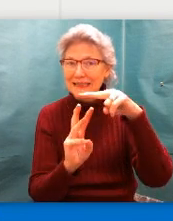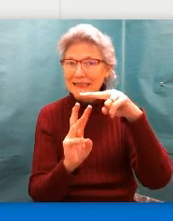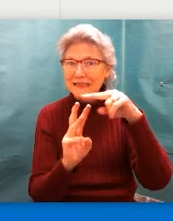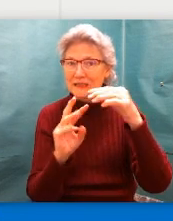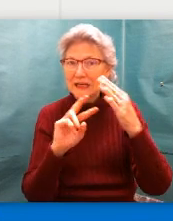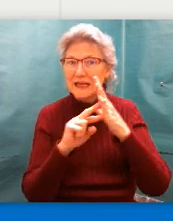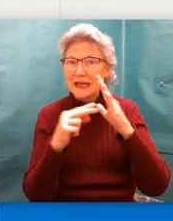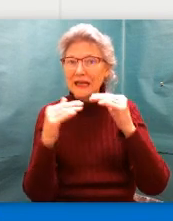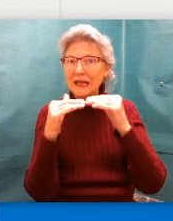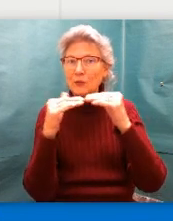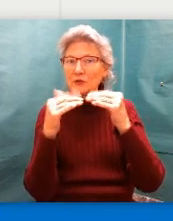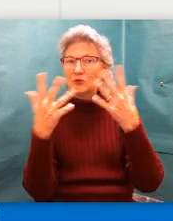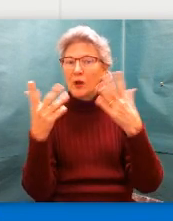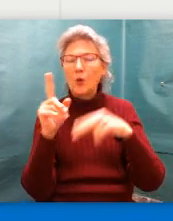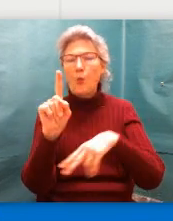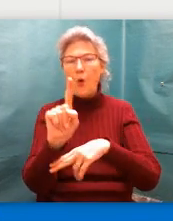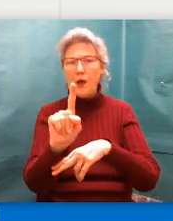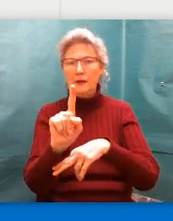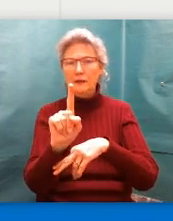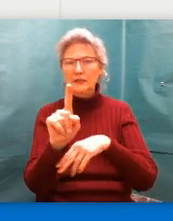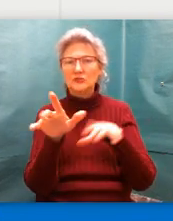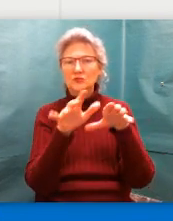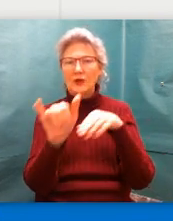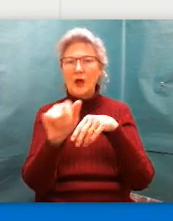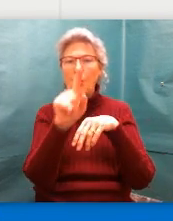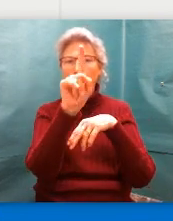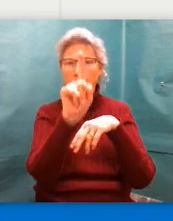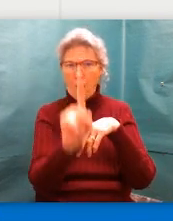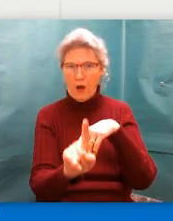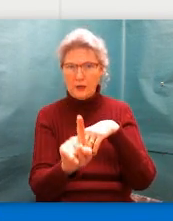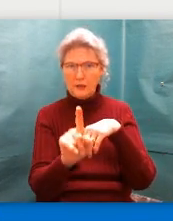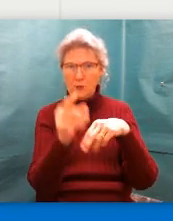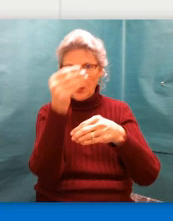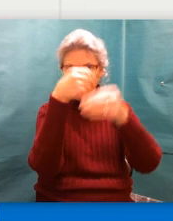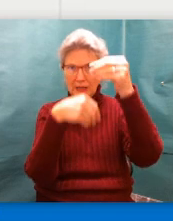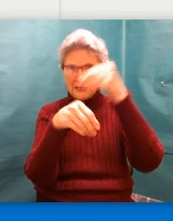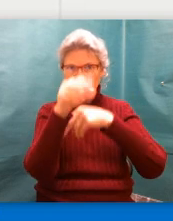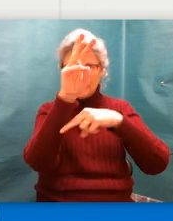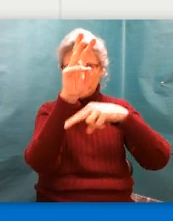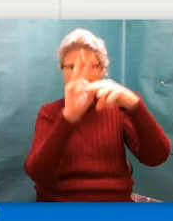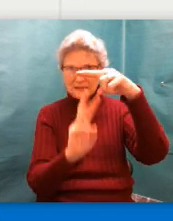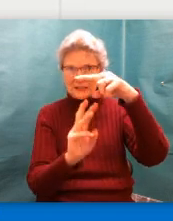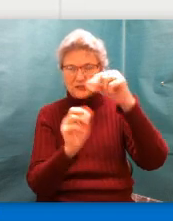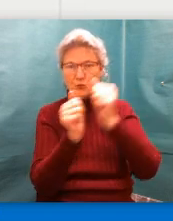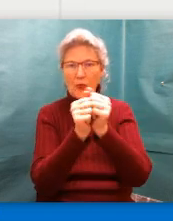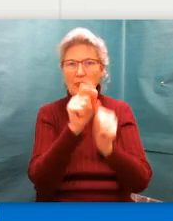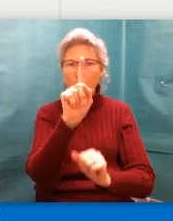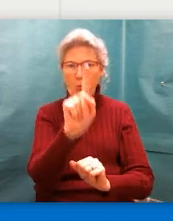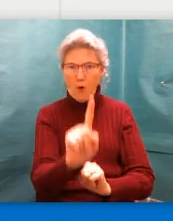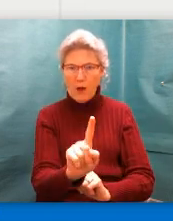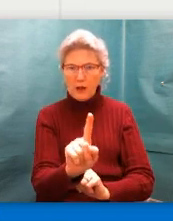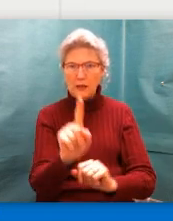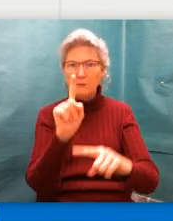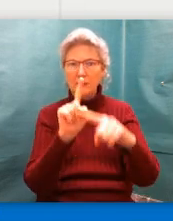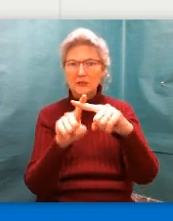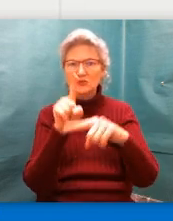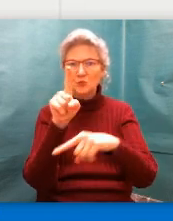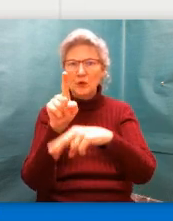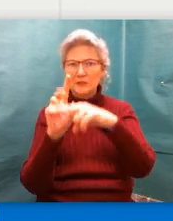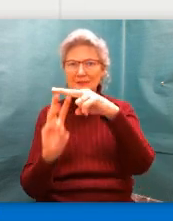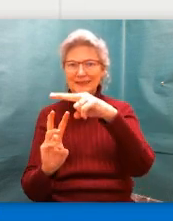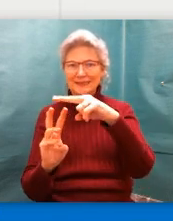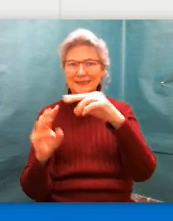as? 1, you got it. Let's do that. So 1 plus that 1 6 we